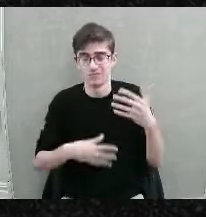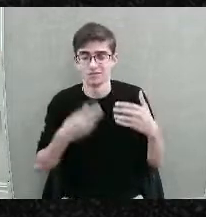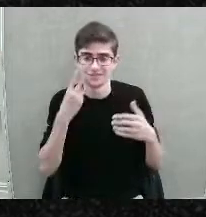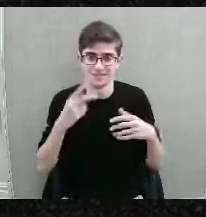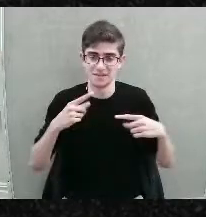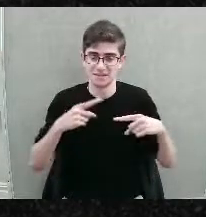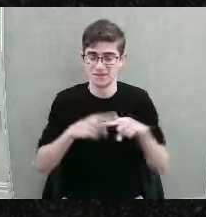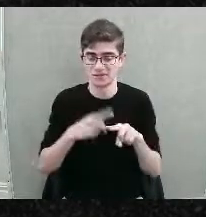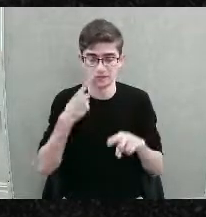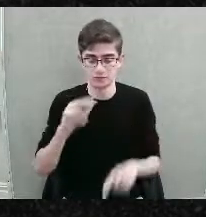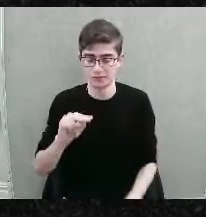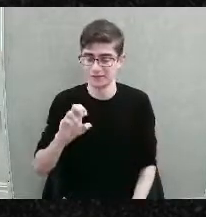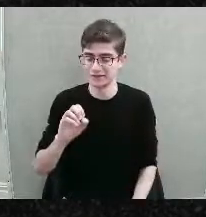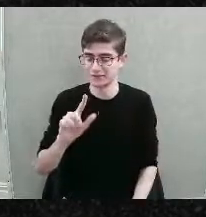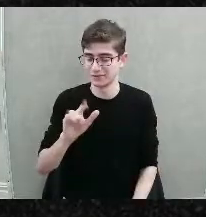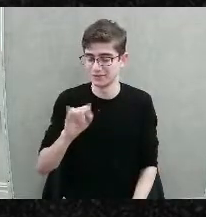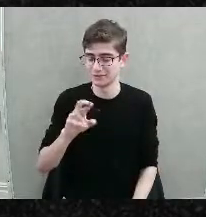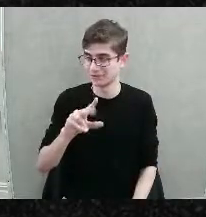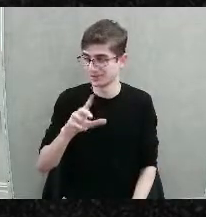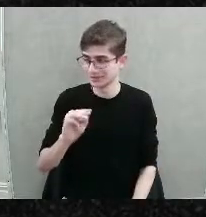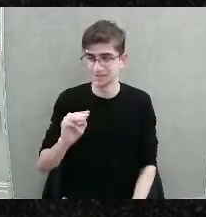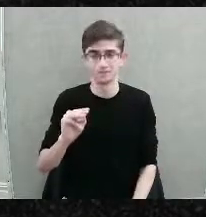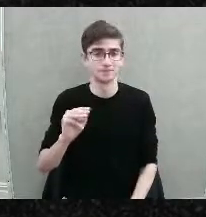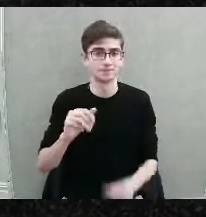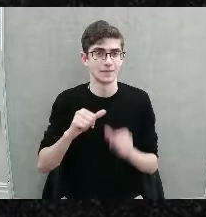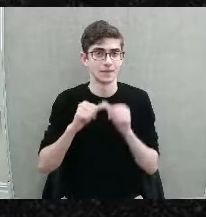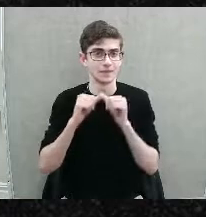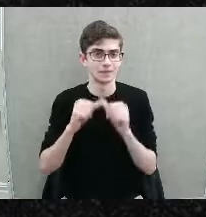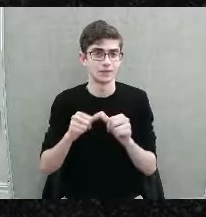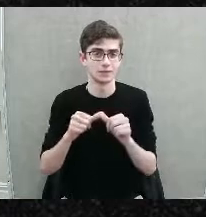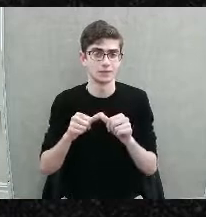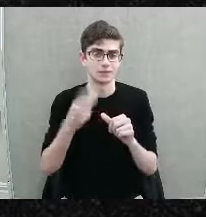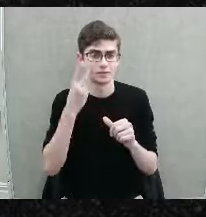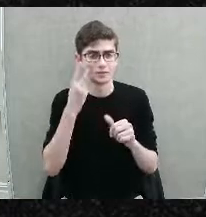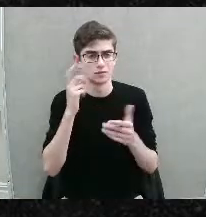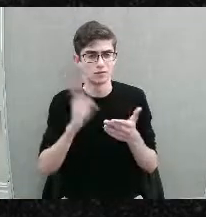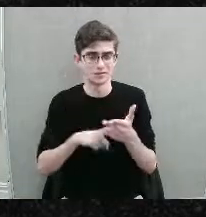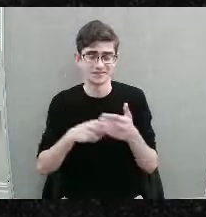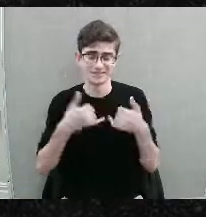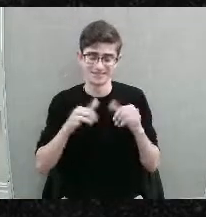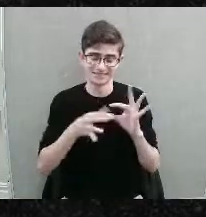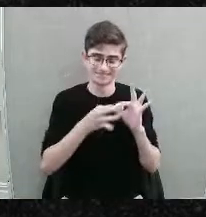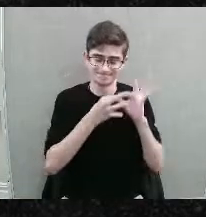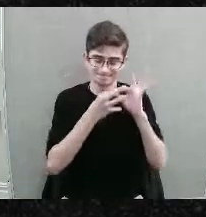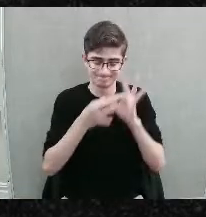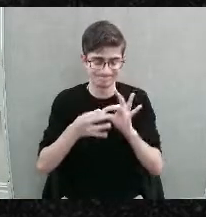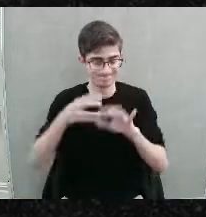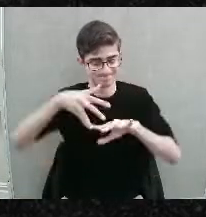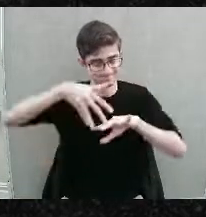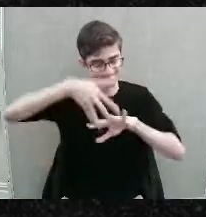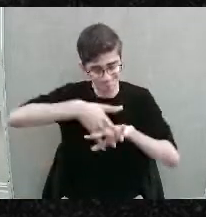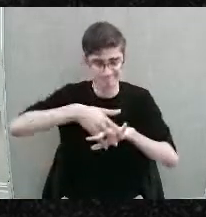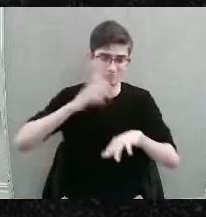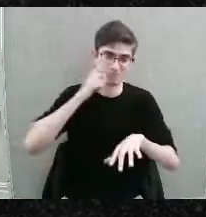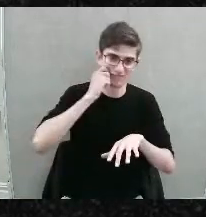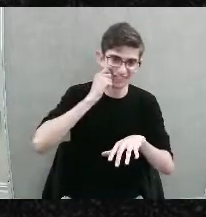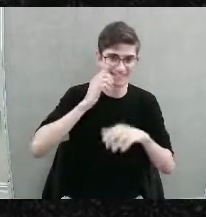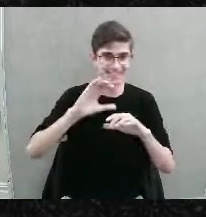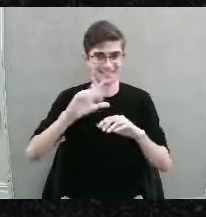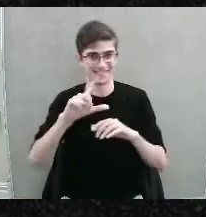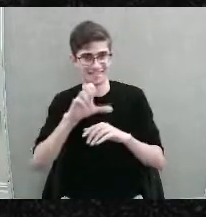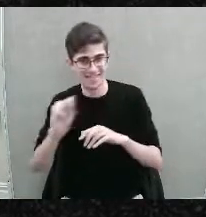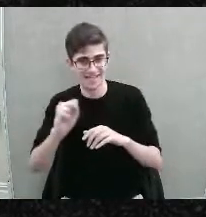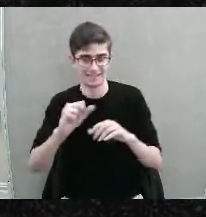recent past, and how they remain deeply imbricated with race, class, gender, and other social inequalities. And I think